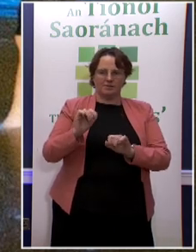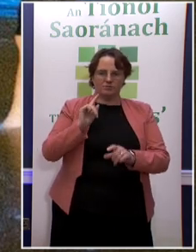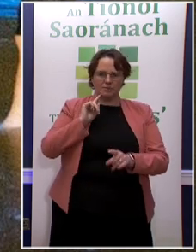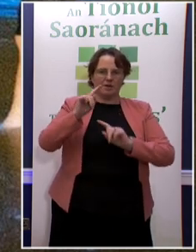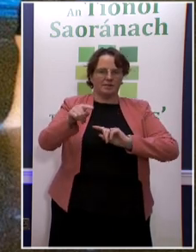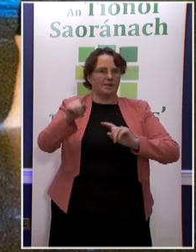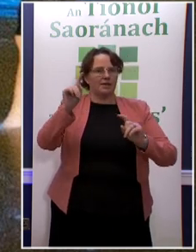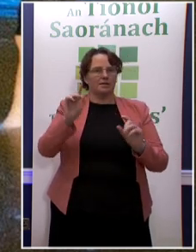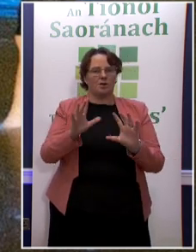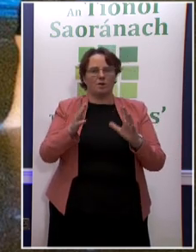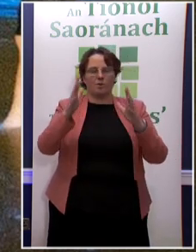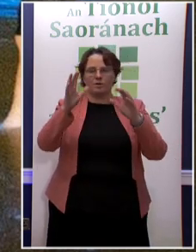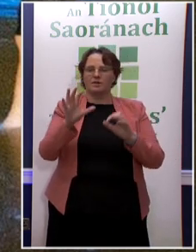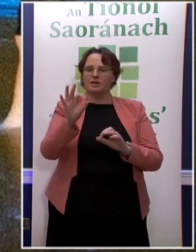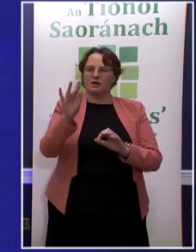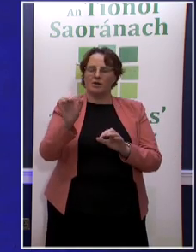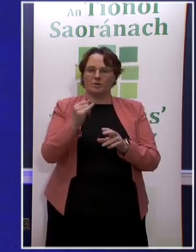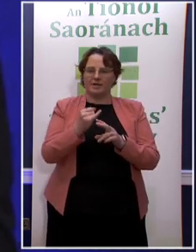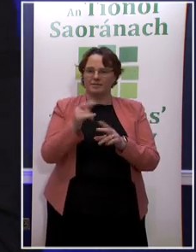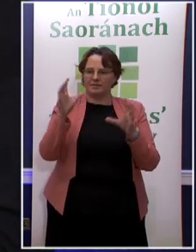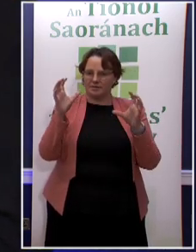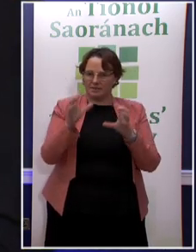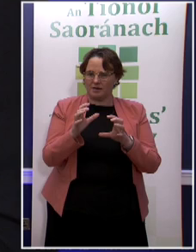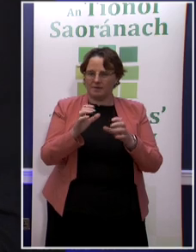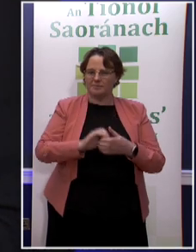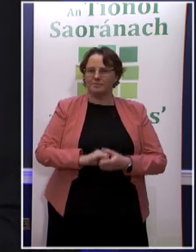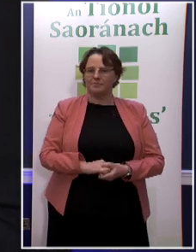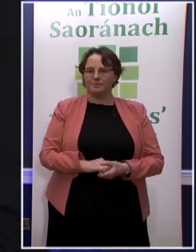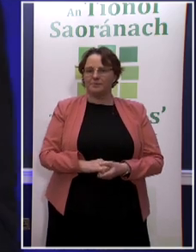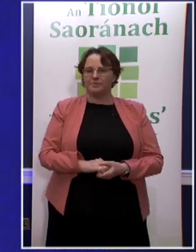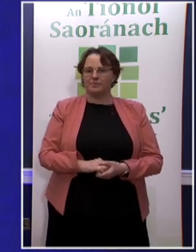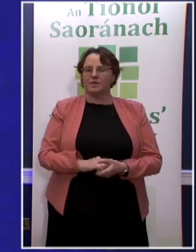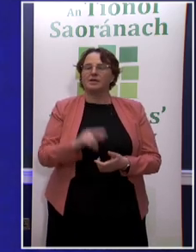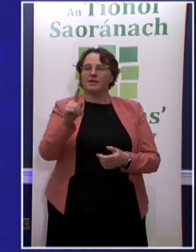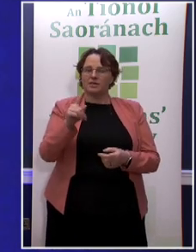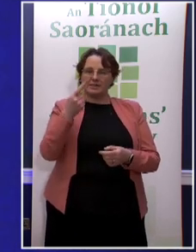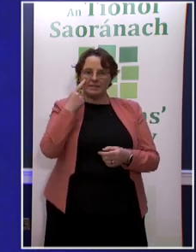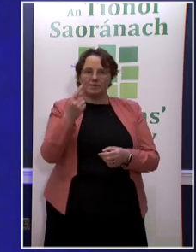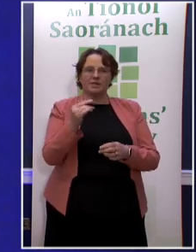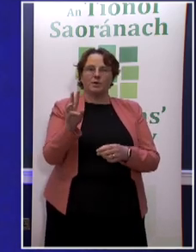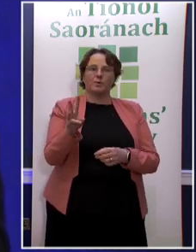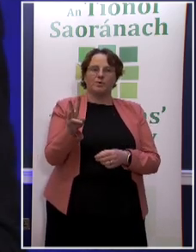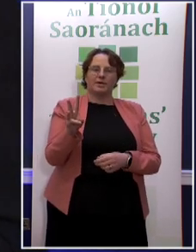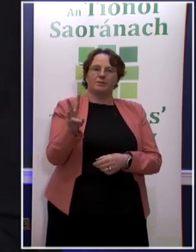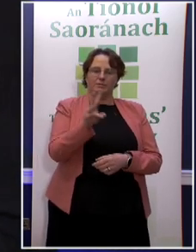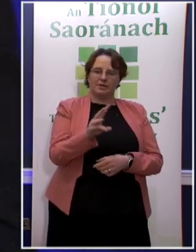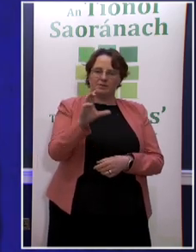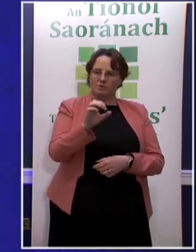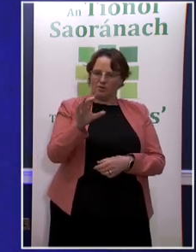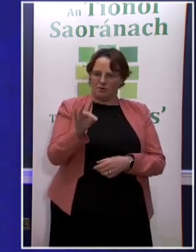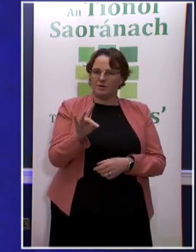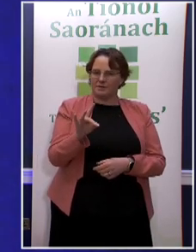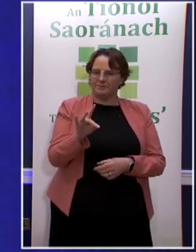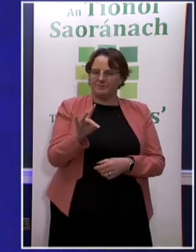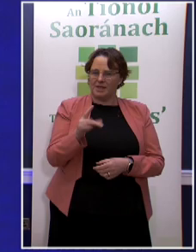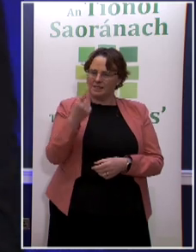see on some of Ireland's beaches. And I've seen sights like this. The best place was Loch Eyne, actually, in West Cork, in one of my first visits to Ireland many, many